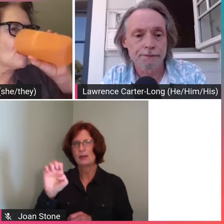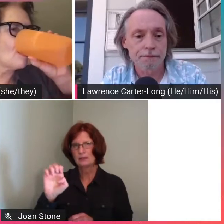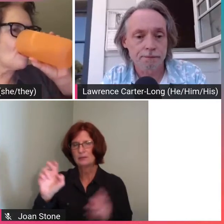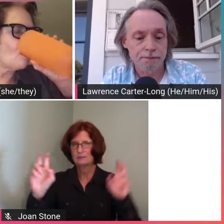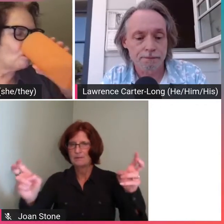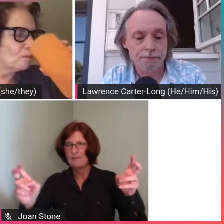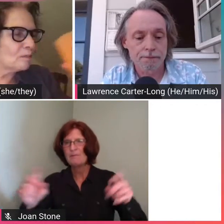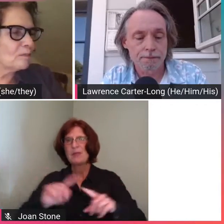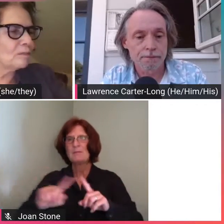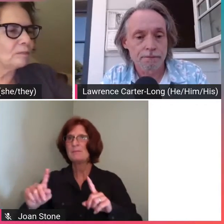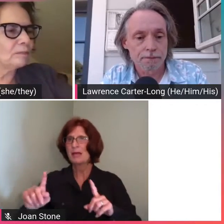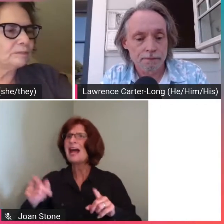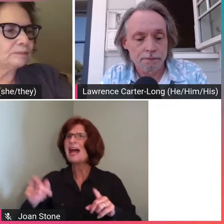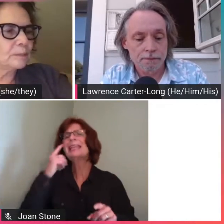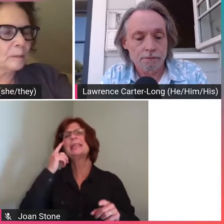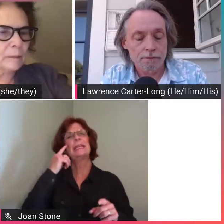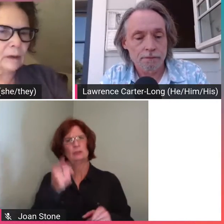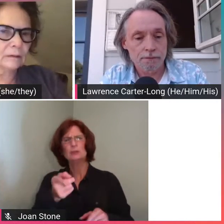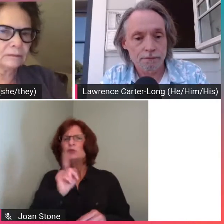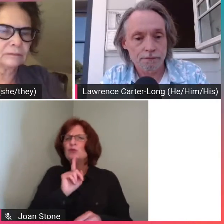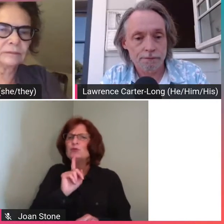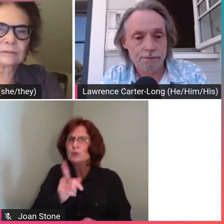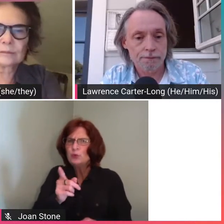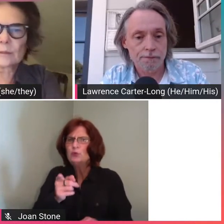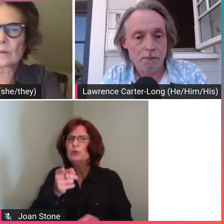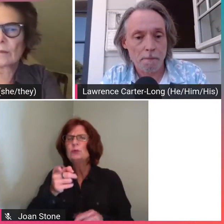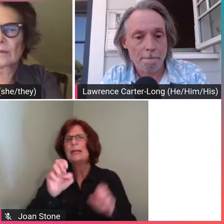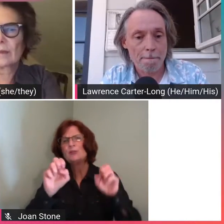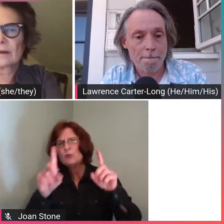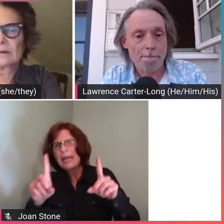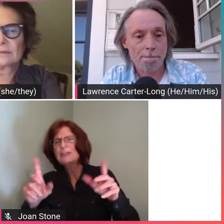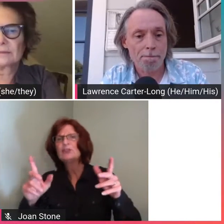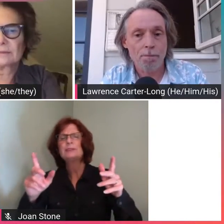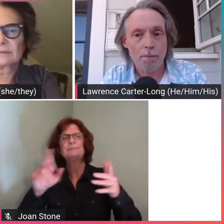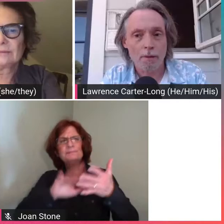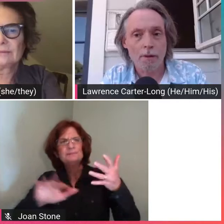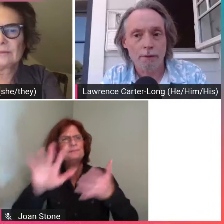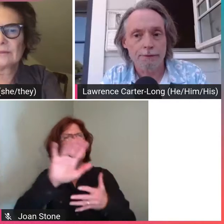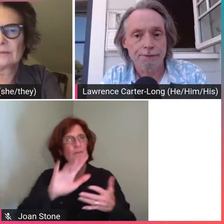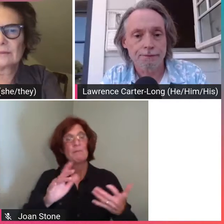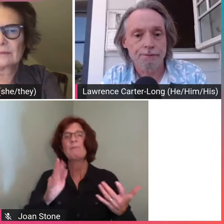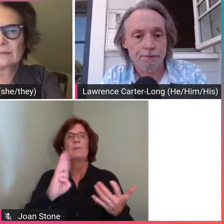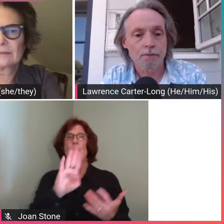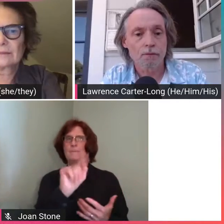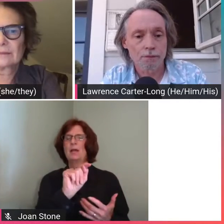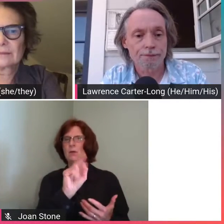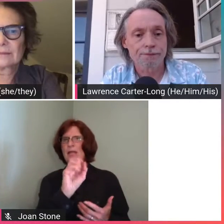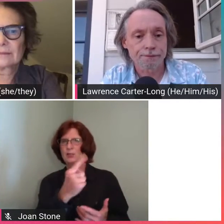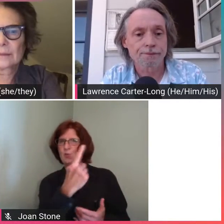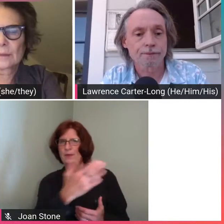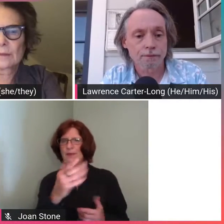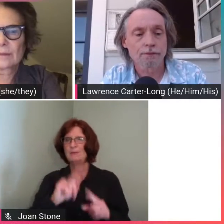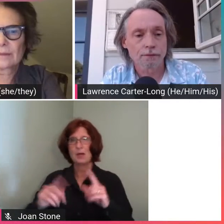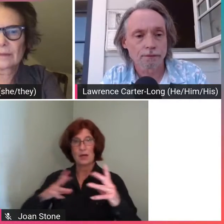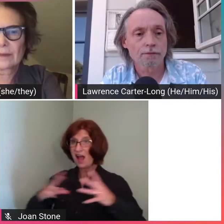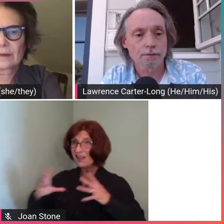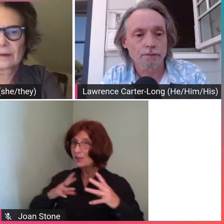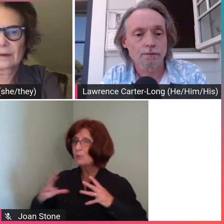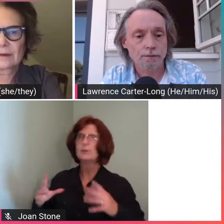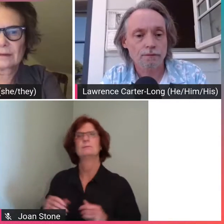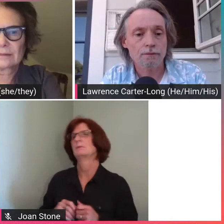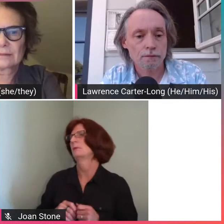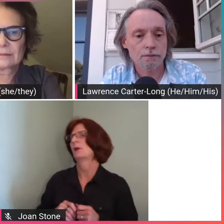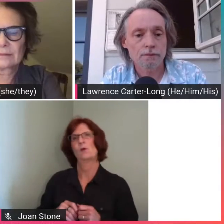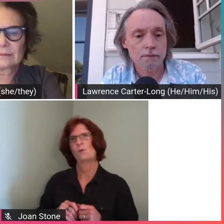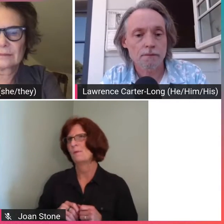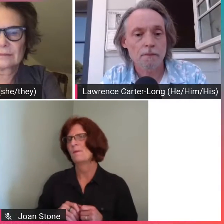take a while. Because being in higher ed, we just don't have the students getting through the training programs. We have very few trained